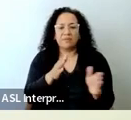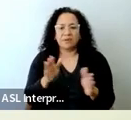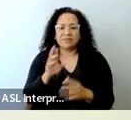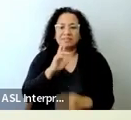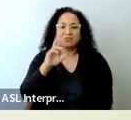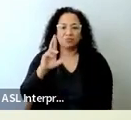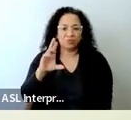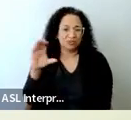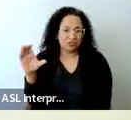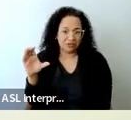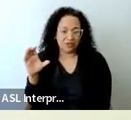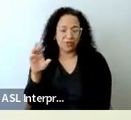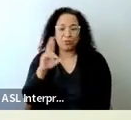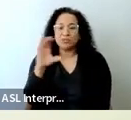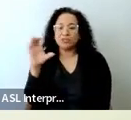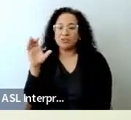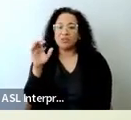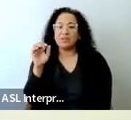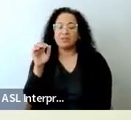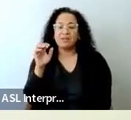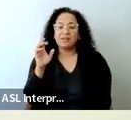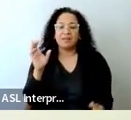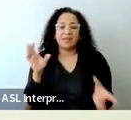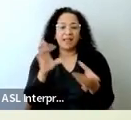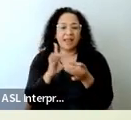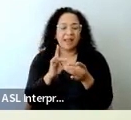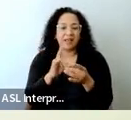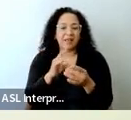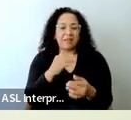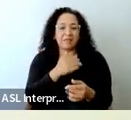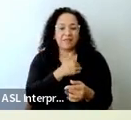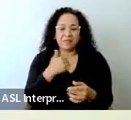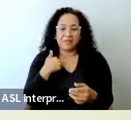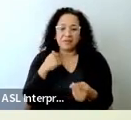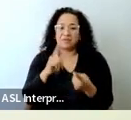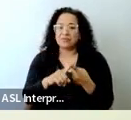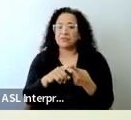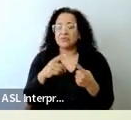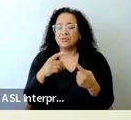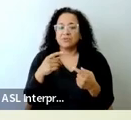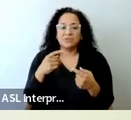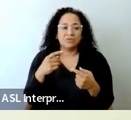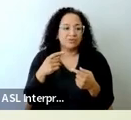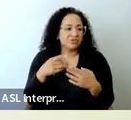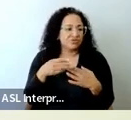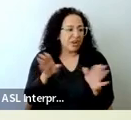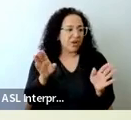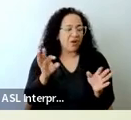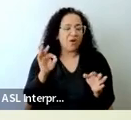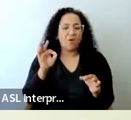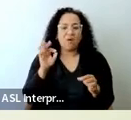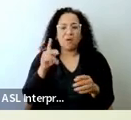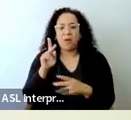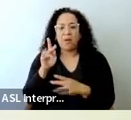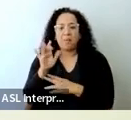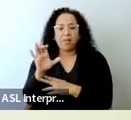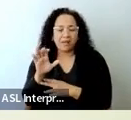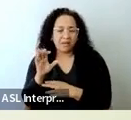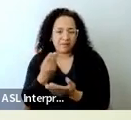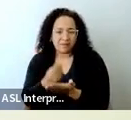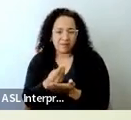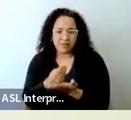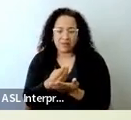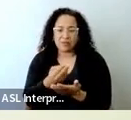regional center. The regional center connects participants to generic or publicly funded resources. They provide service